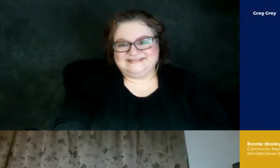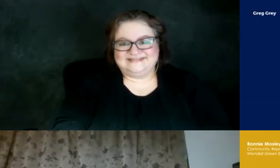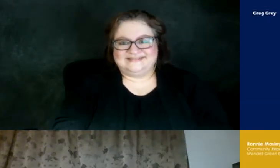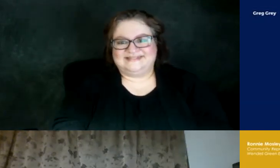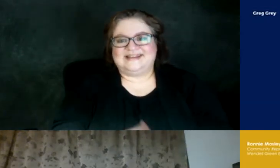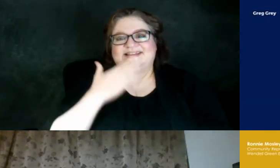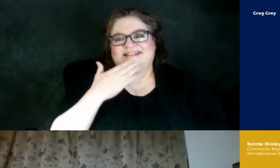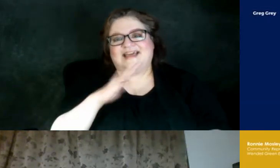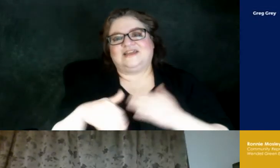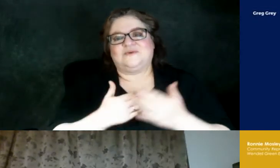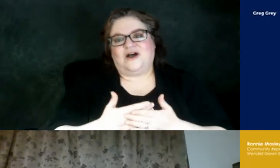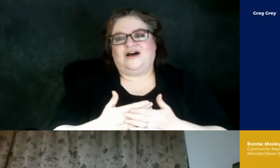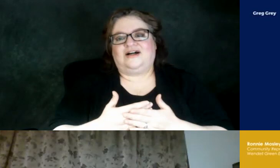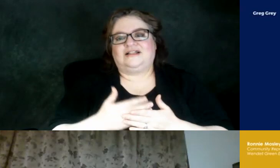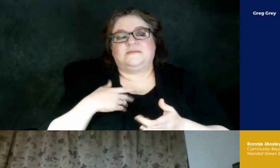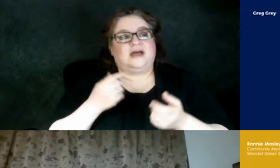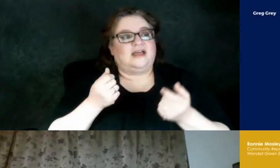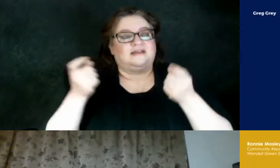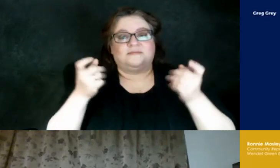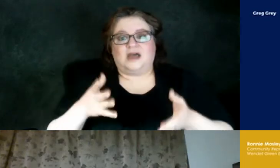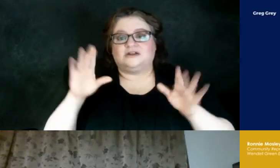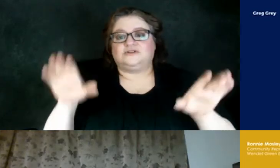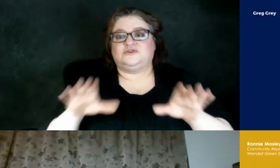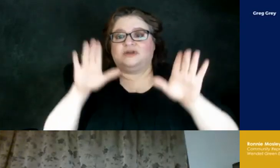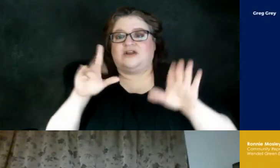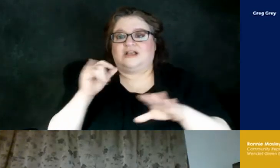And thank you all, my moderators. Thank you for doing an awesome